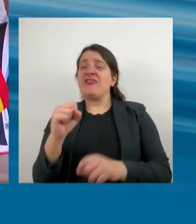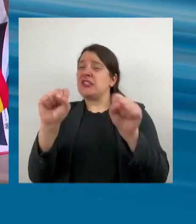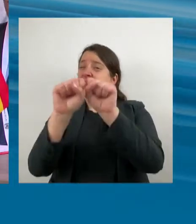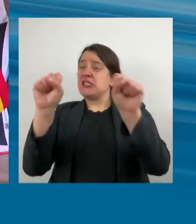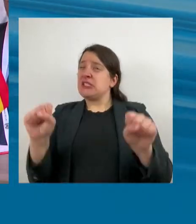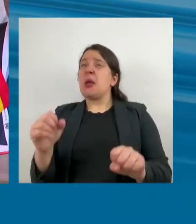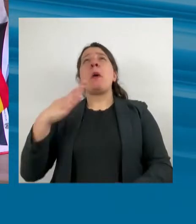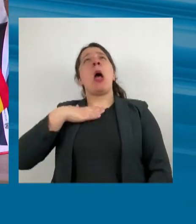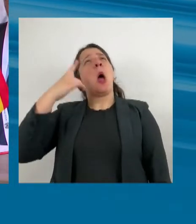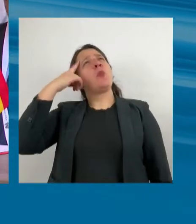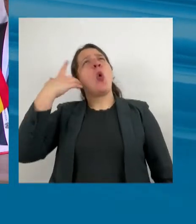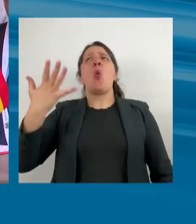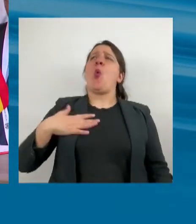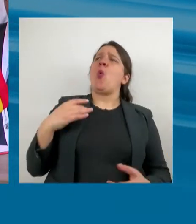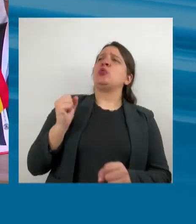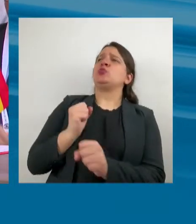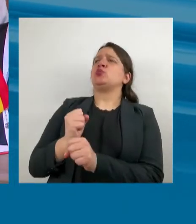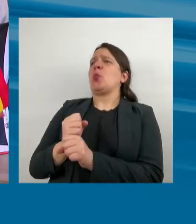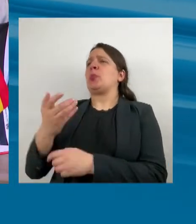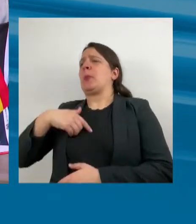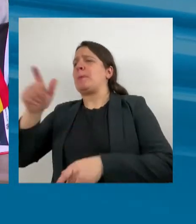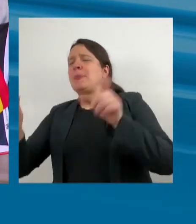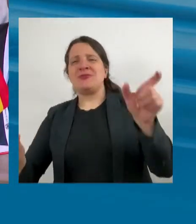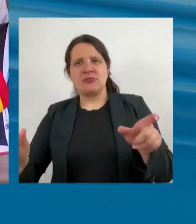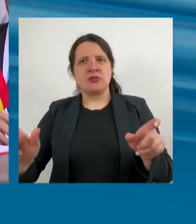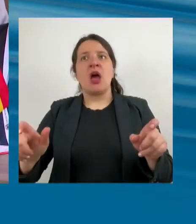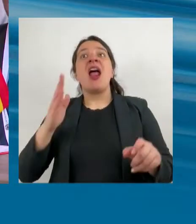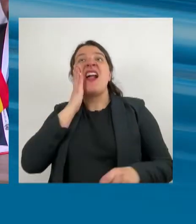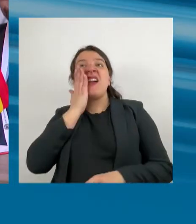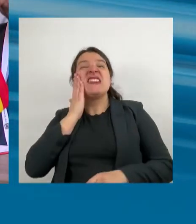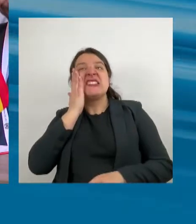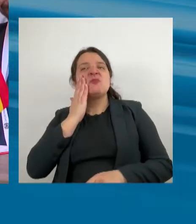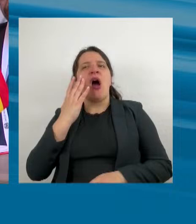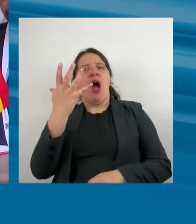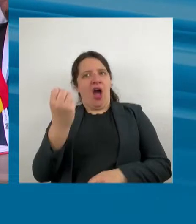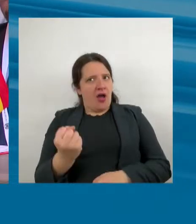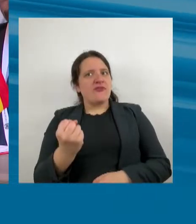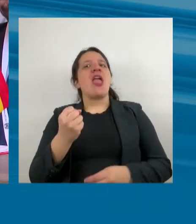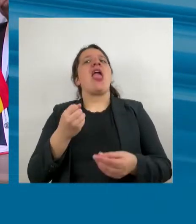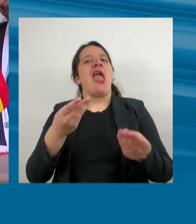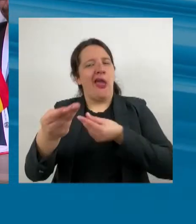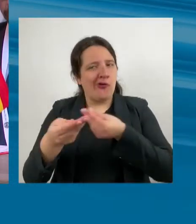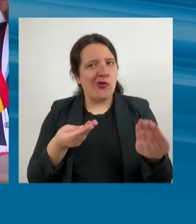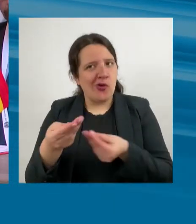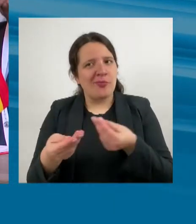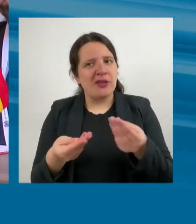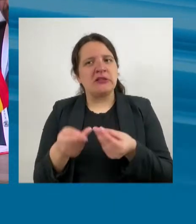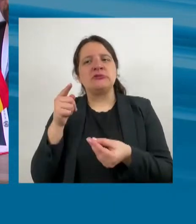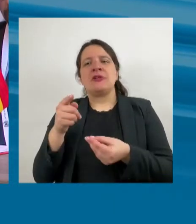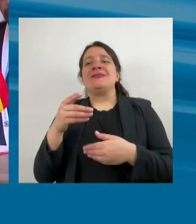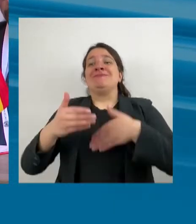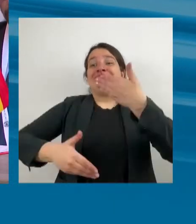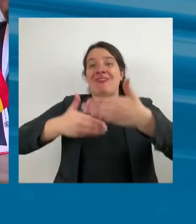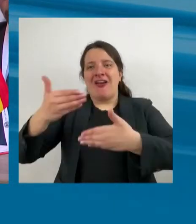an economic one that hinders progress and deepens inequality. The